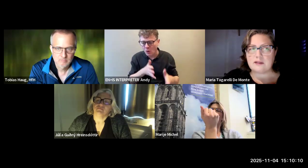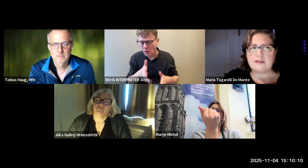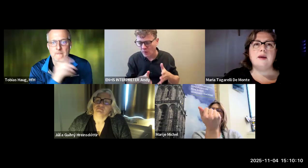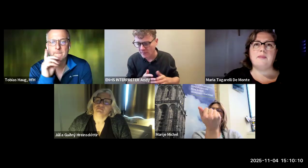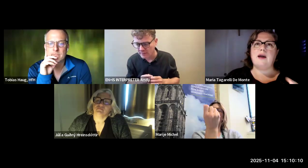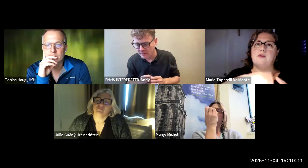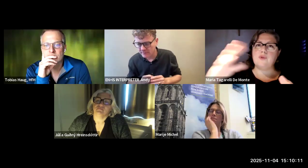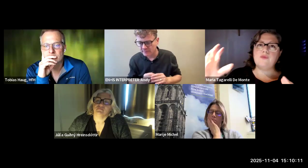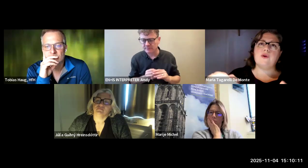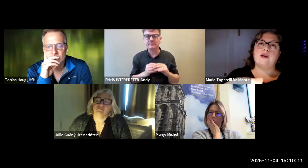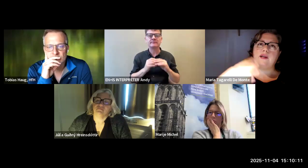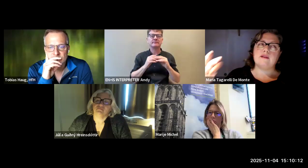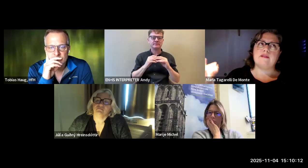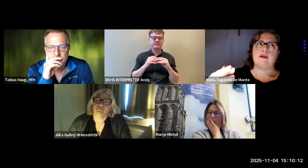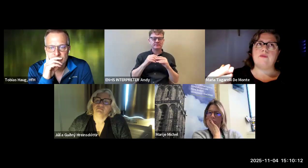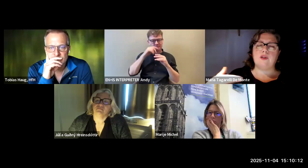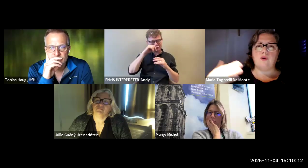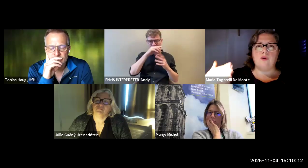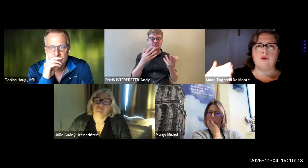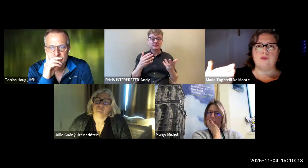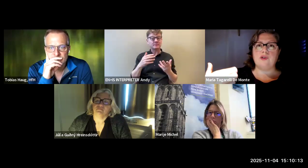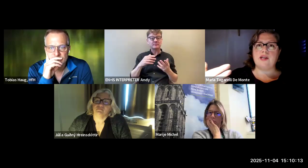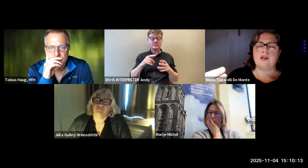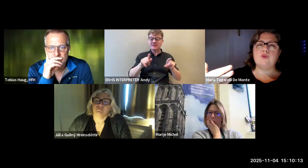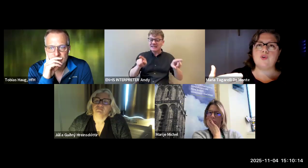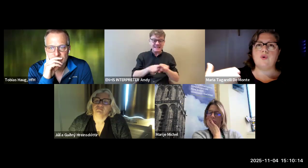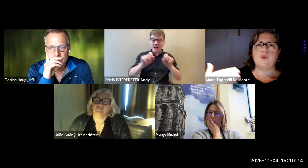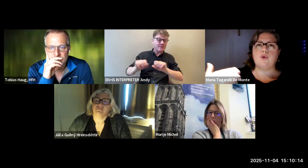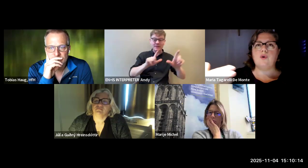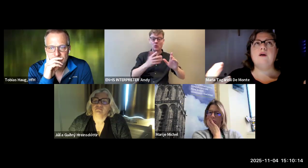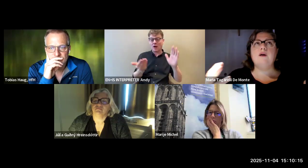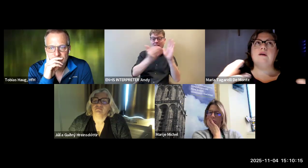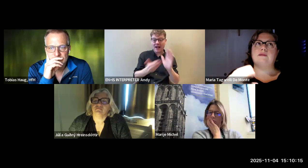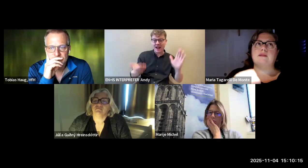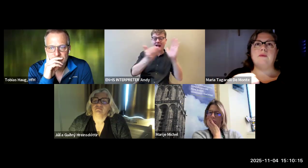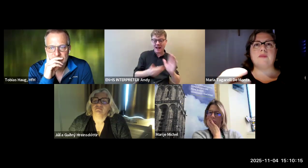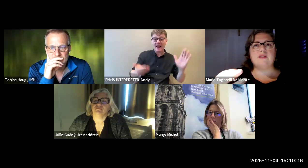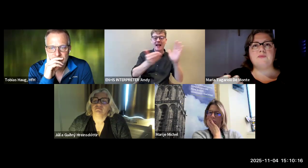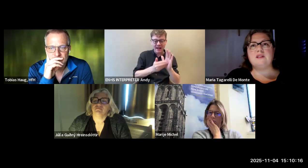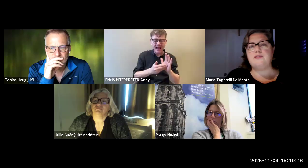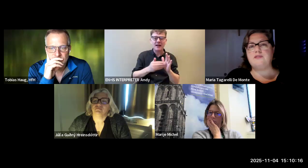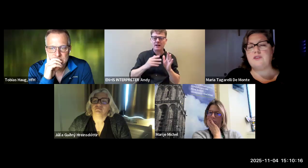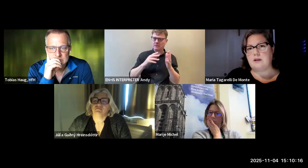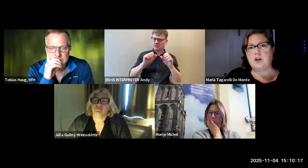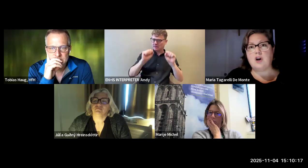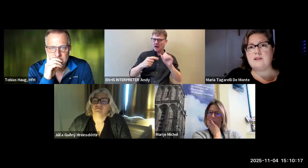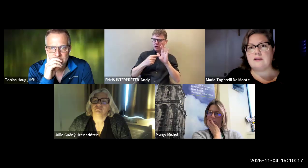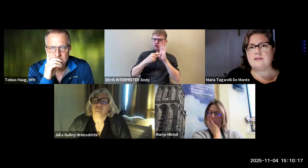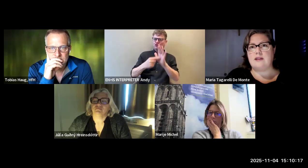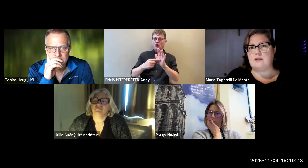summarize contents by rerunning the same video over and over again to show how some